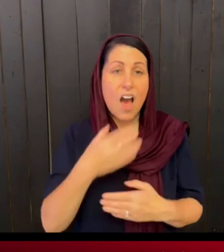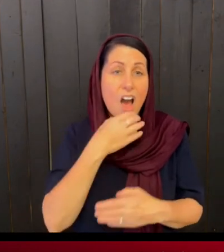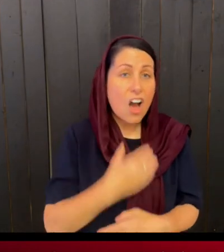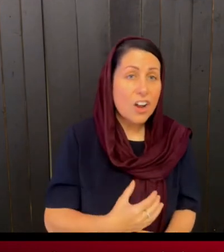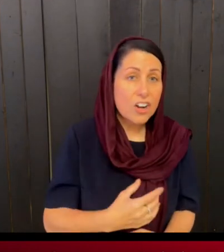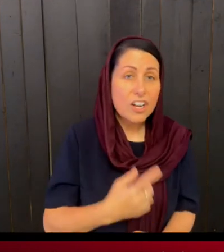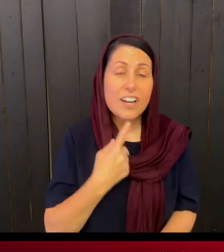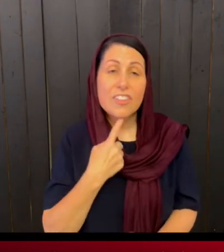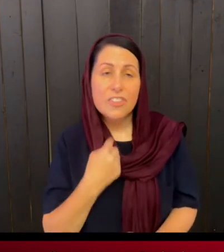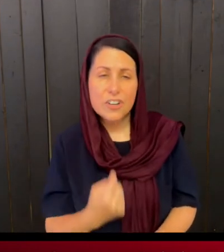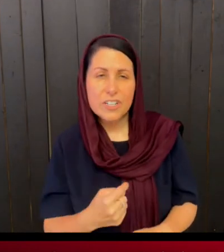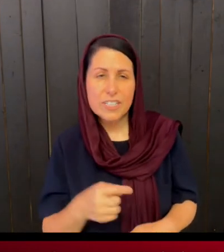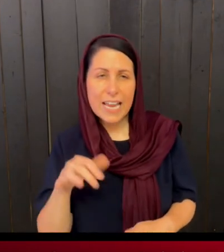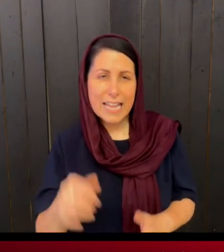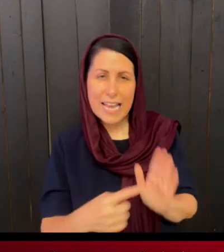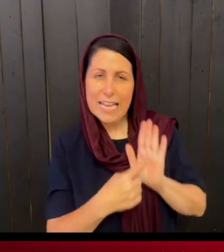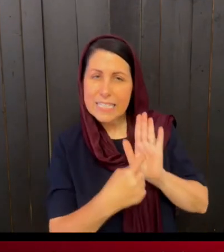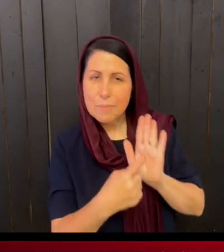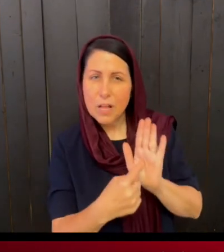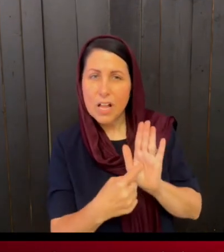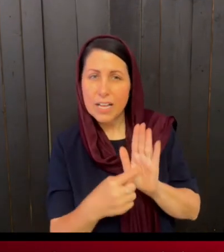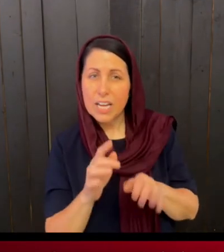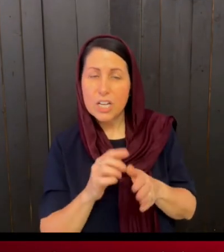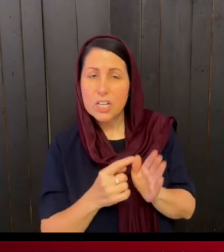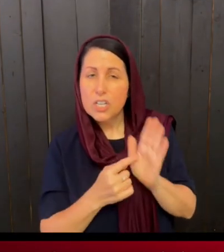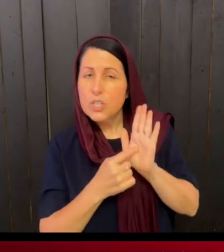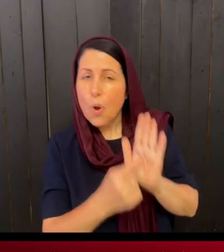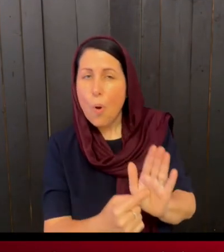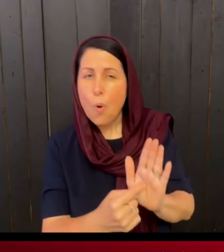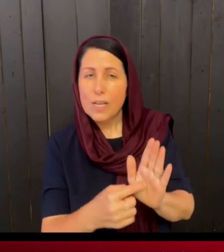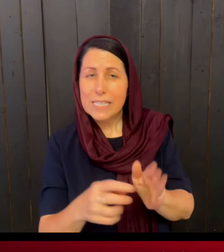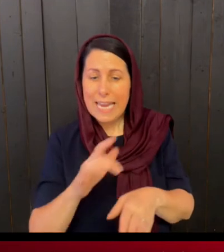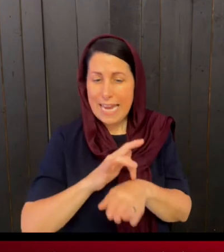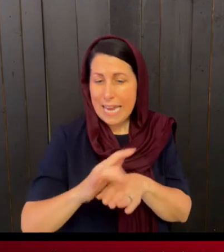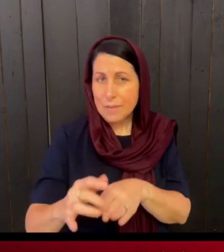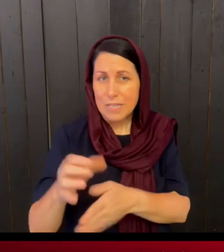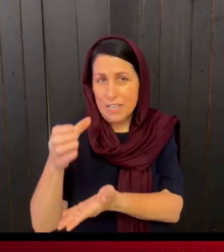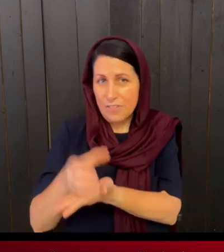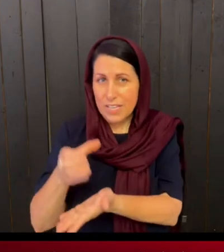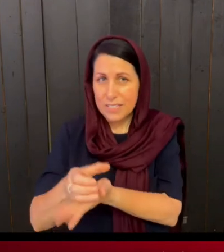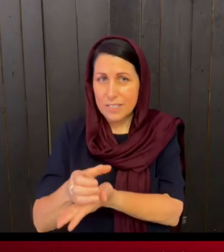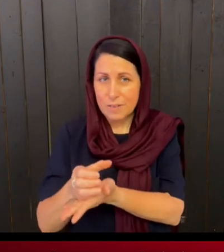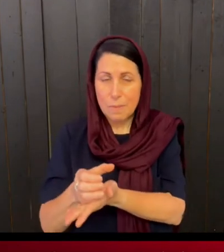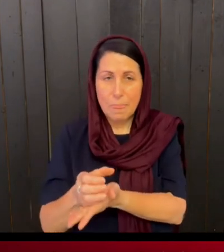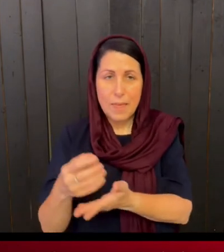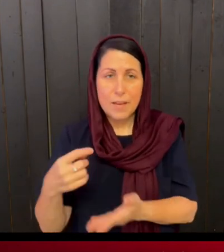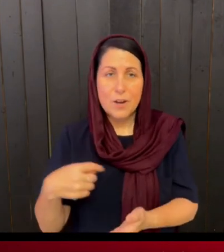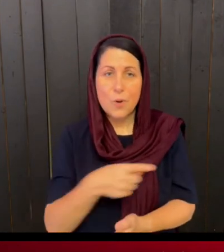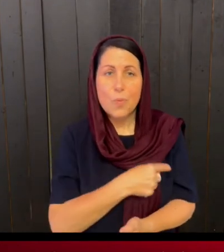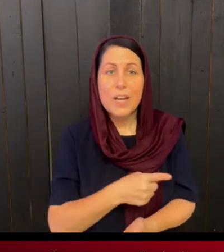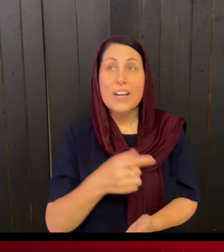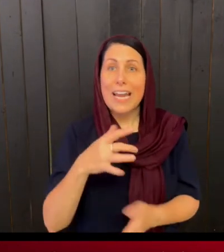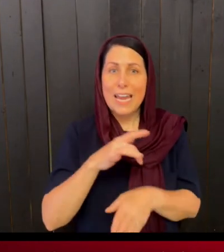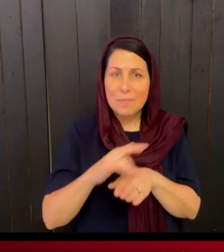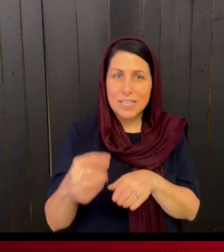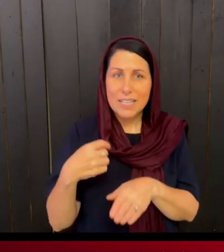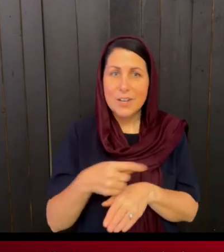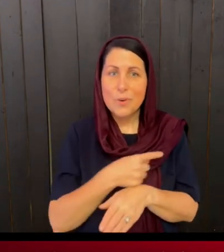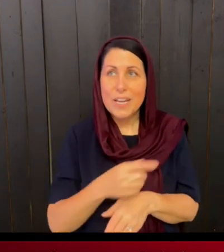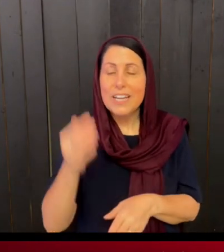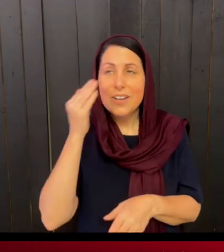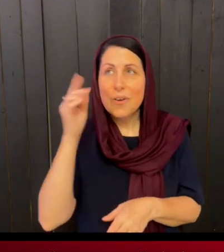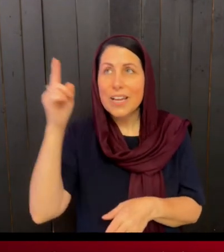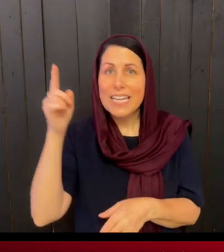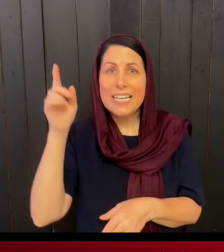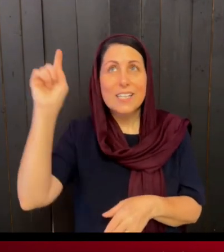kind of symbolic of an empty vessel. We need something. We're empty. And we need to know that he is the only one